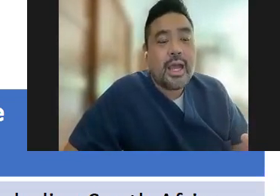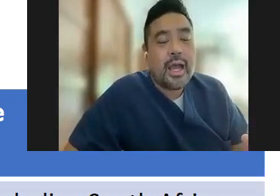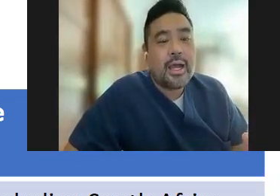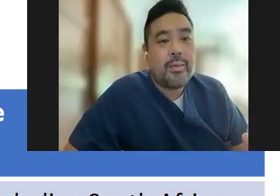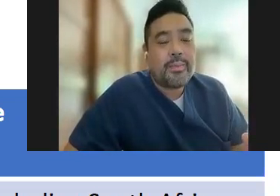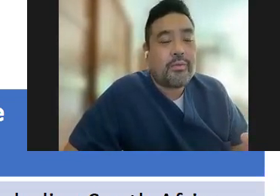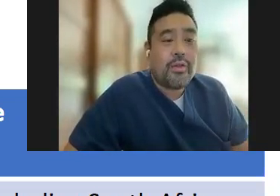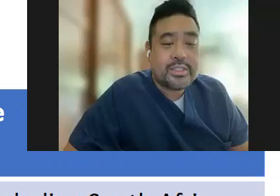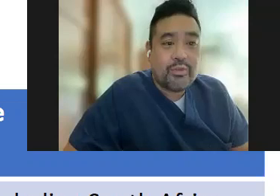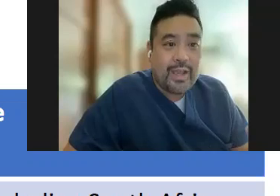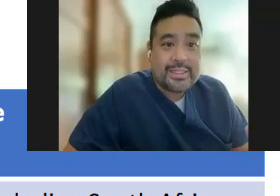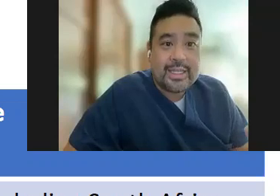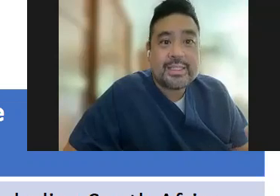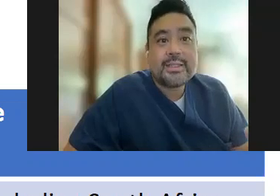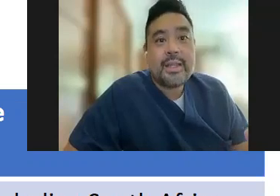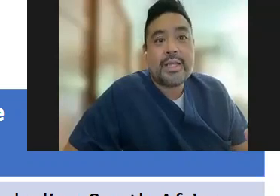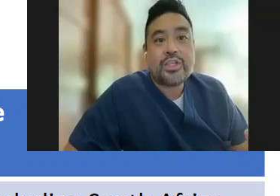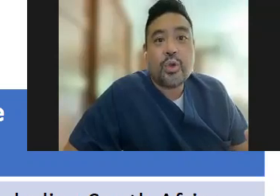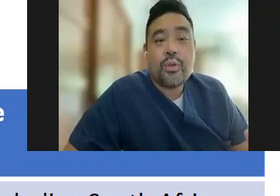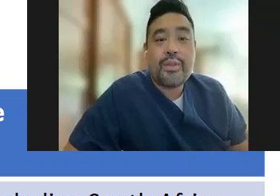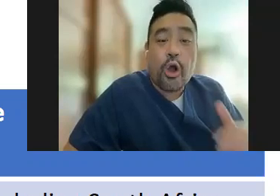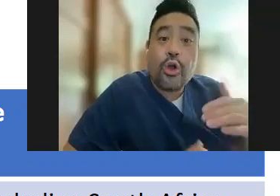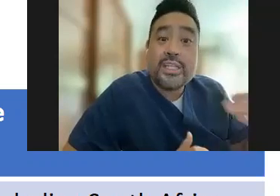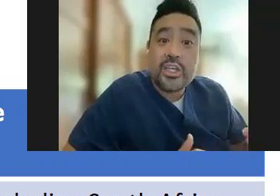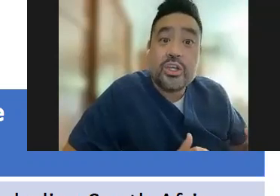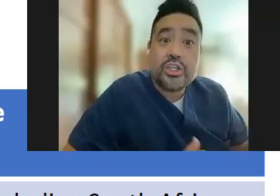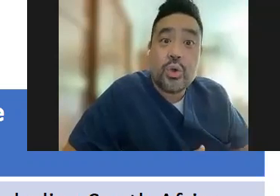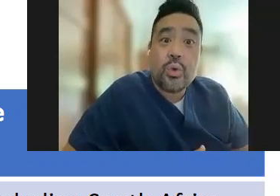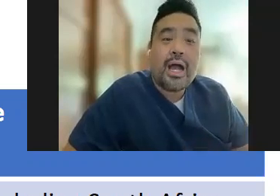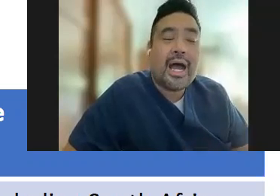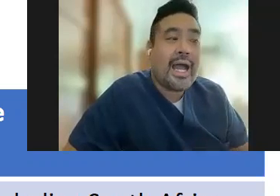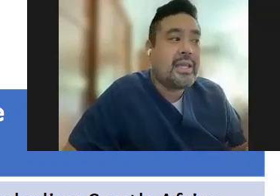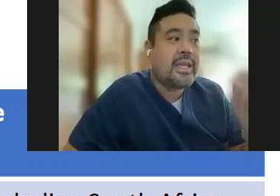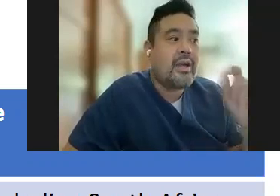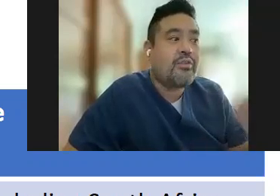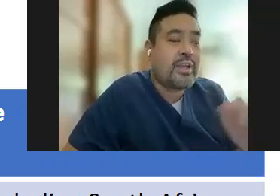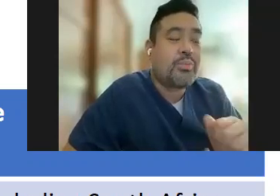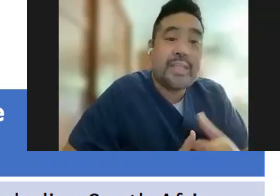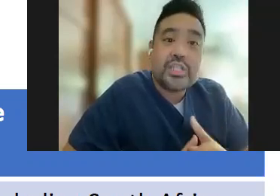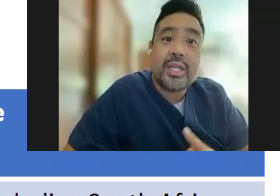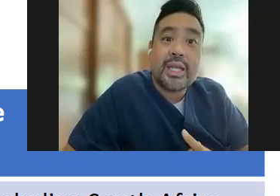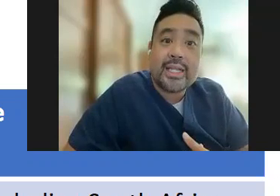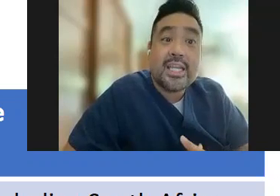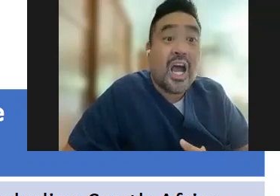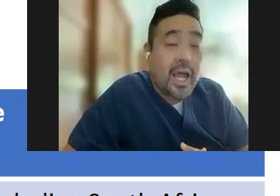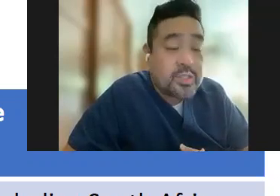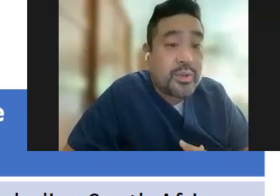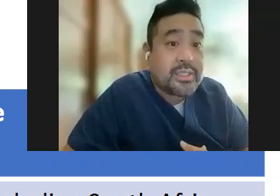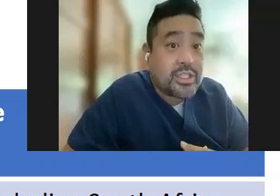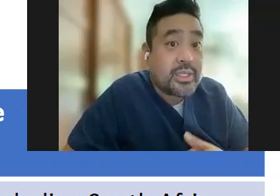doses of all these different vaccines. And so they all continue to show highly effective protection